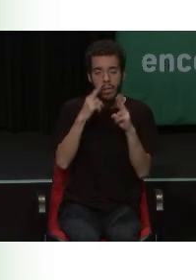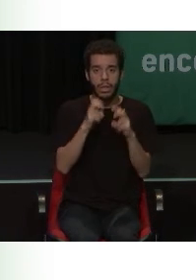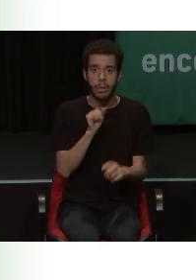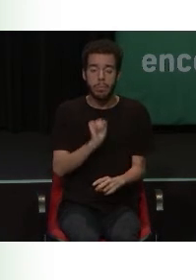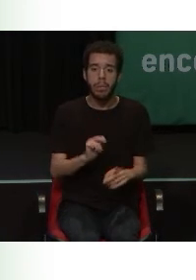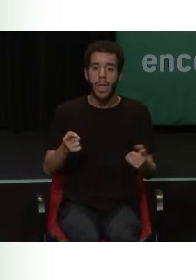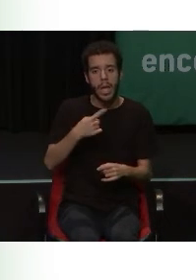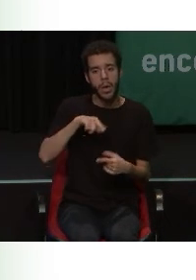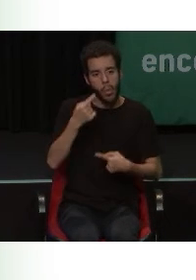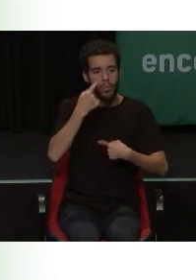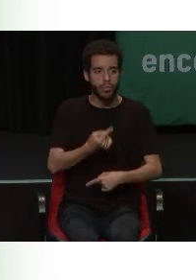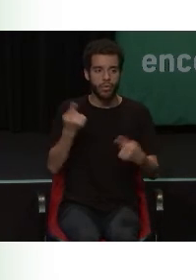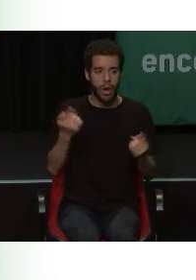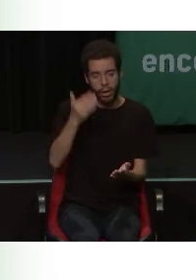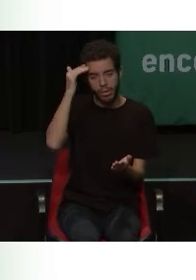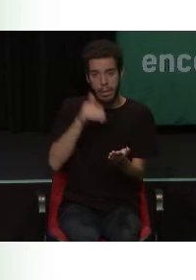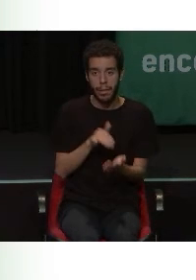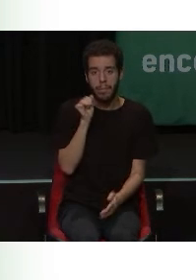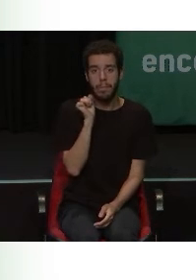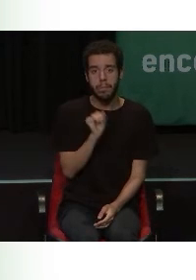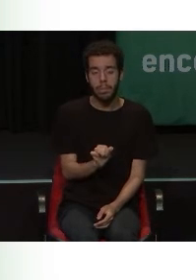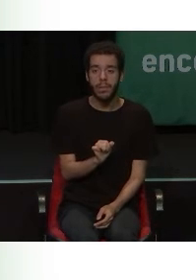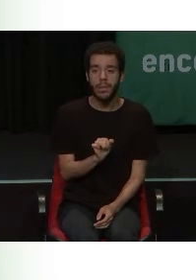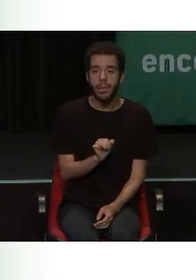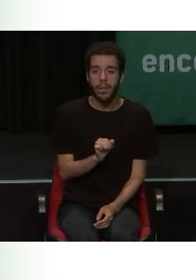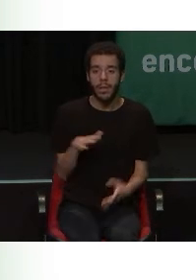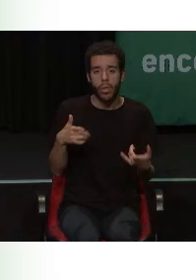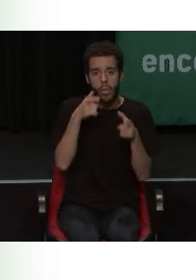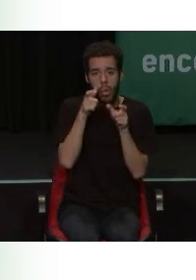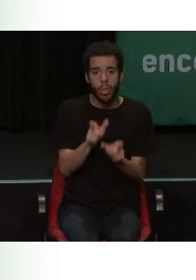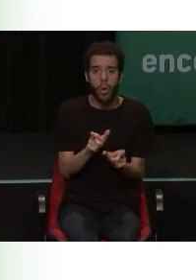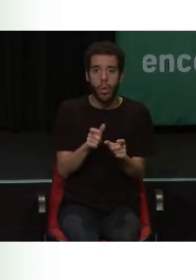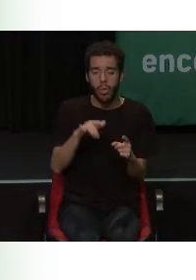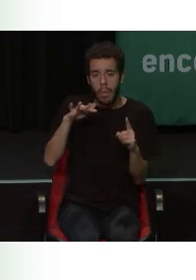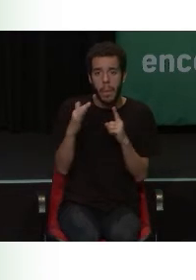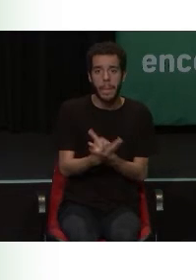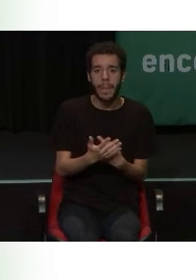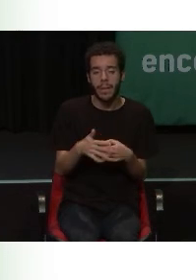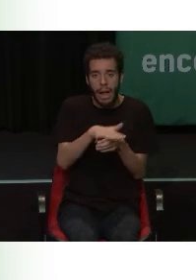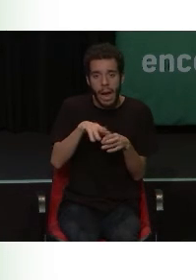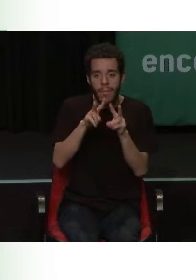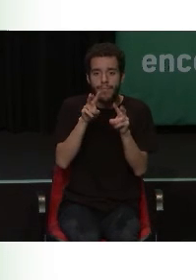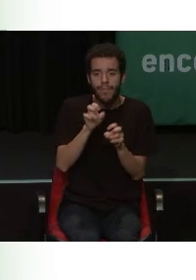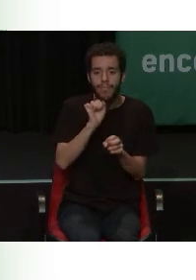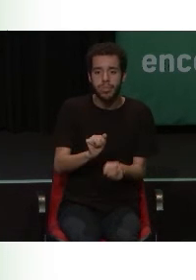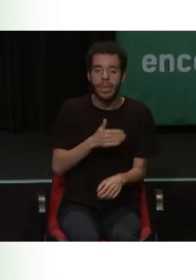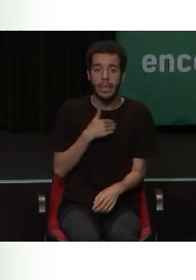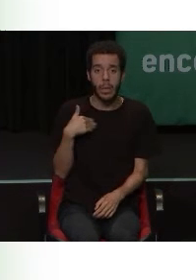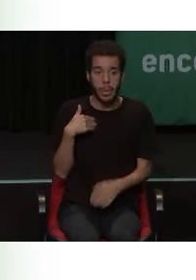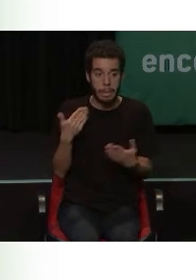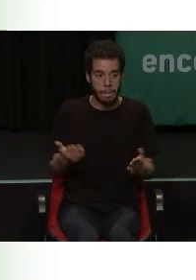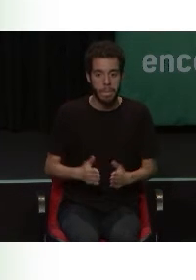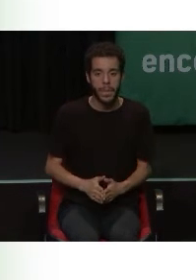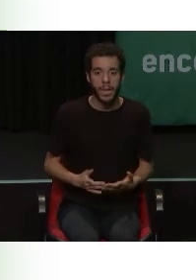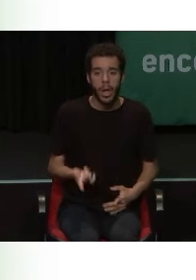topic, main focus of our research center. I will present the results of our monitoring.